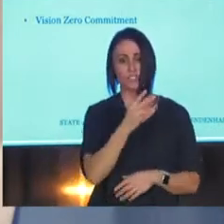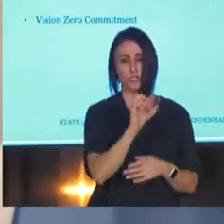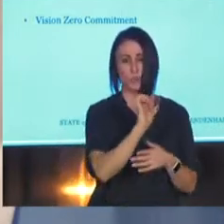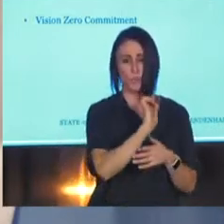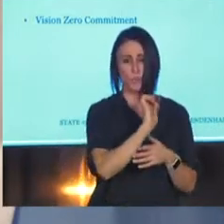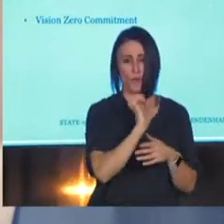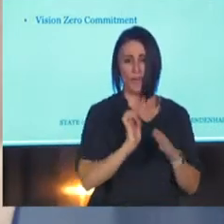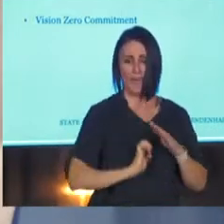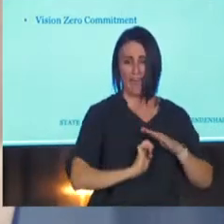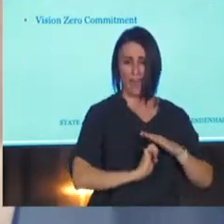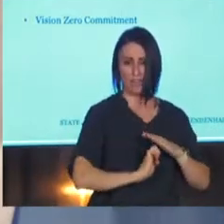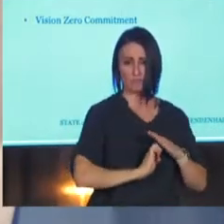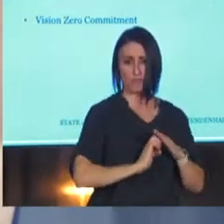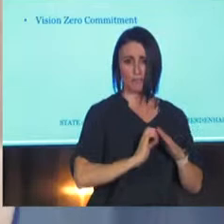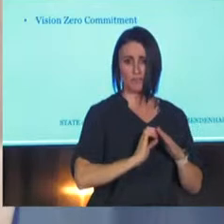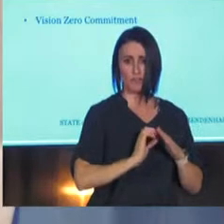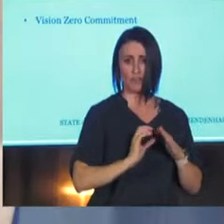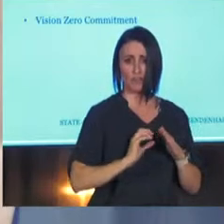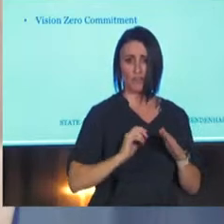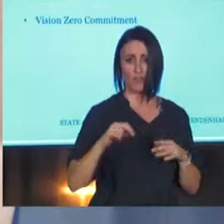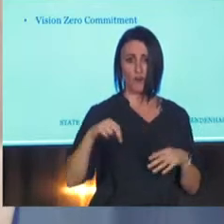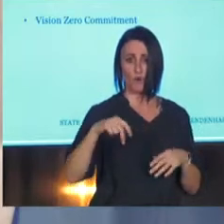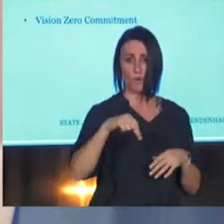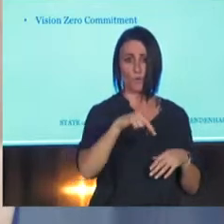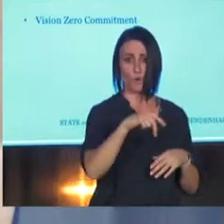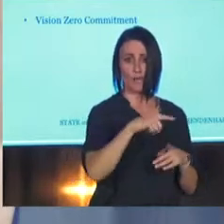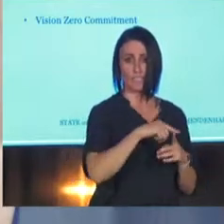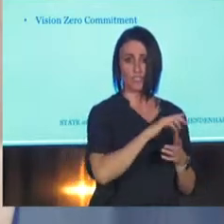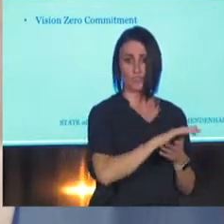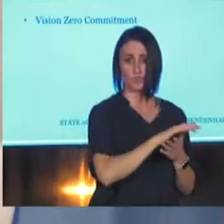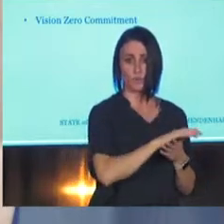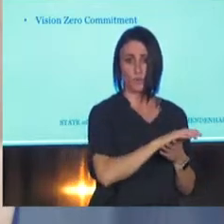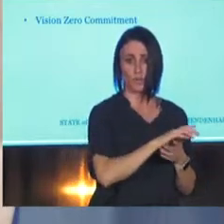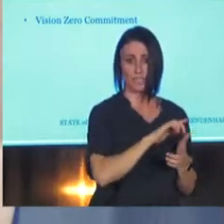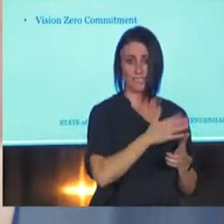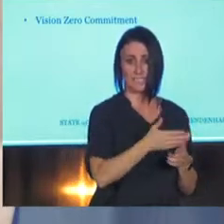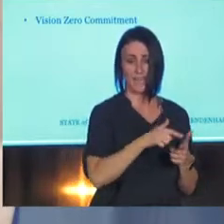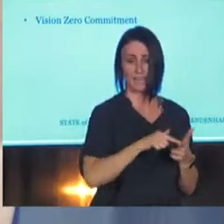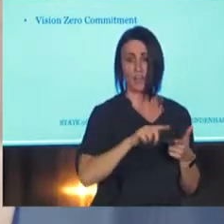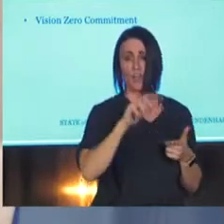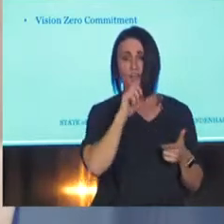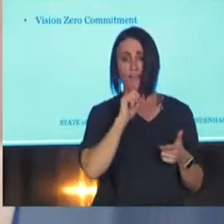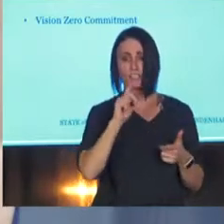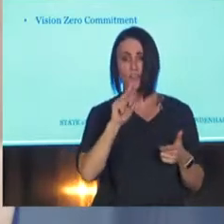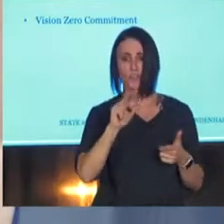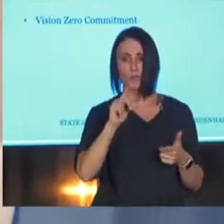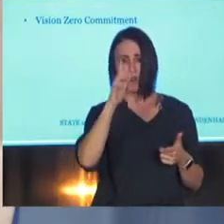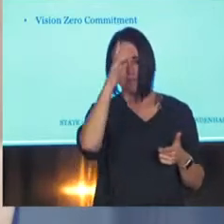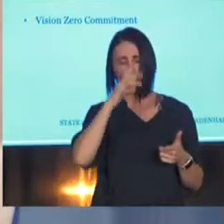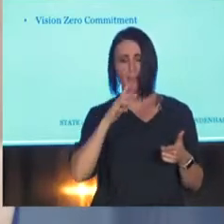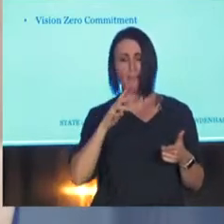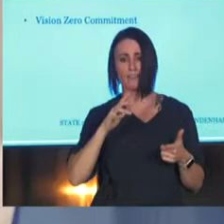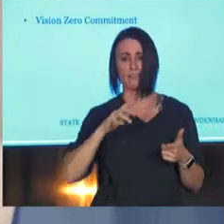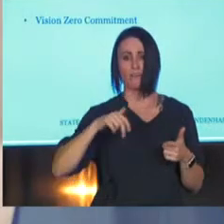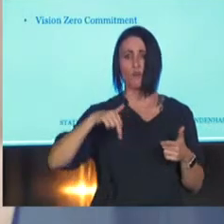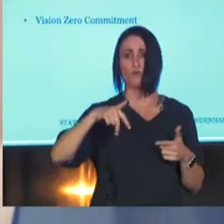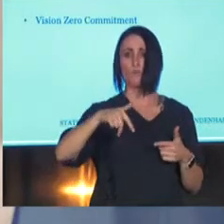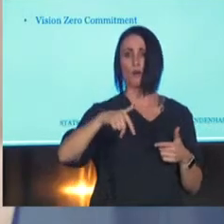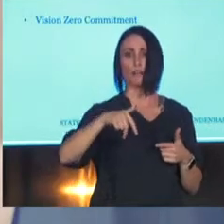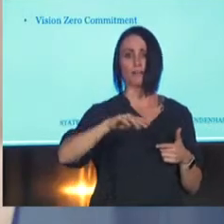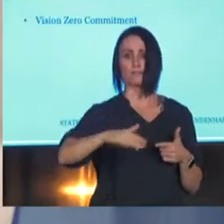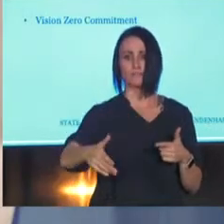elementary students in a crosswalk on their way to school, a 31-year-old man crossing the road late at night,